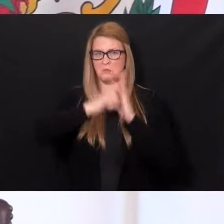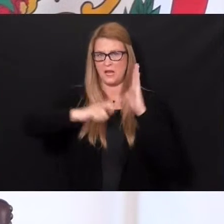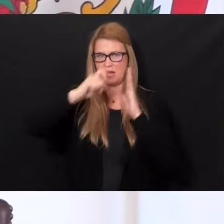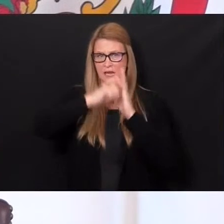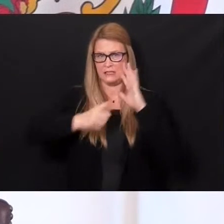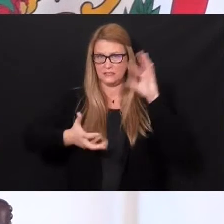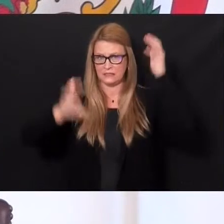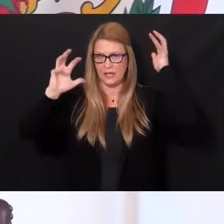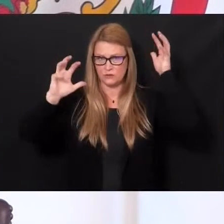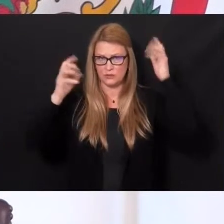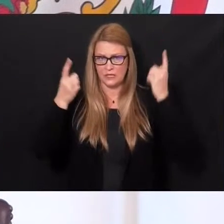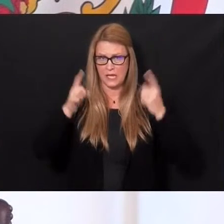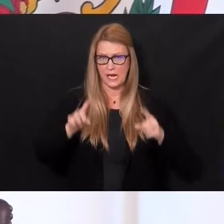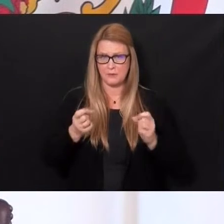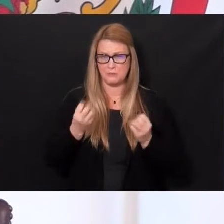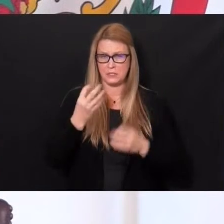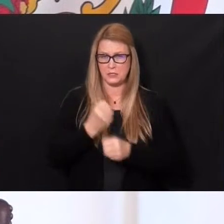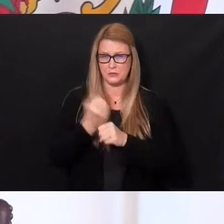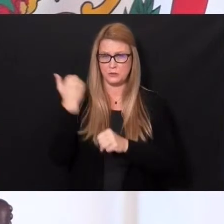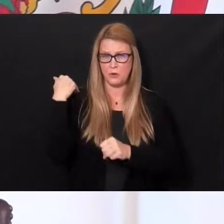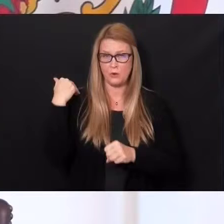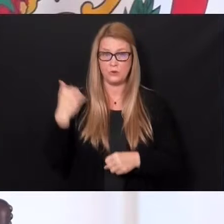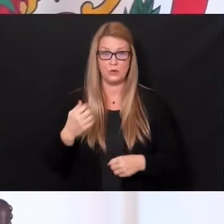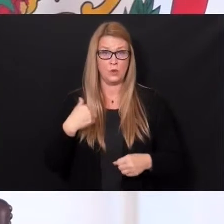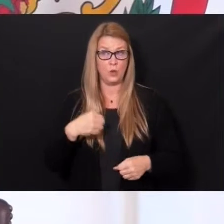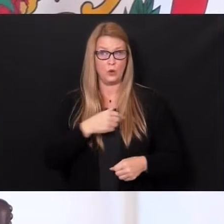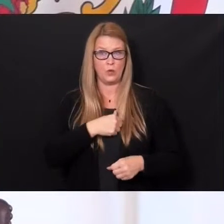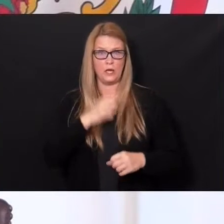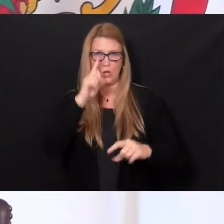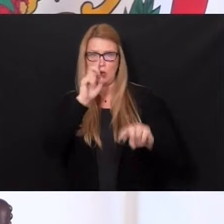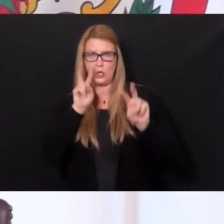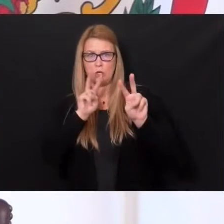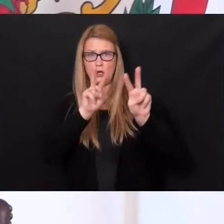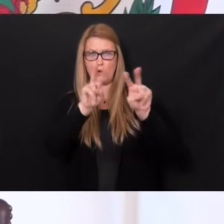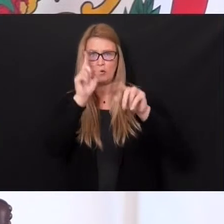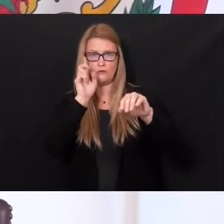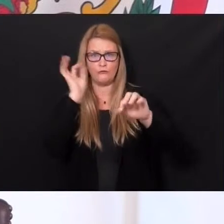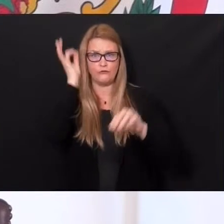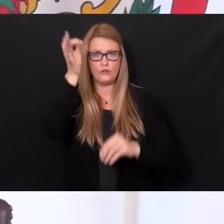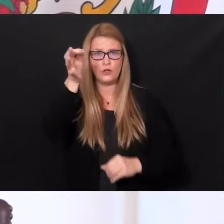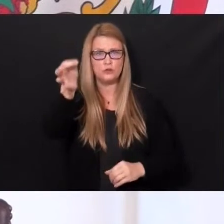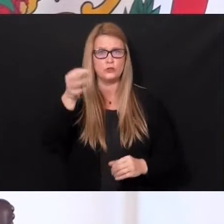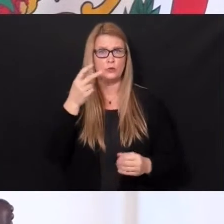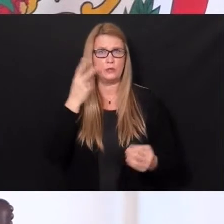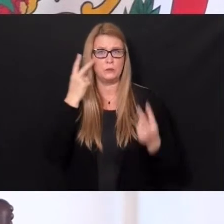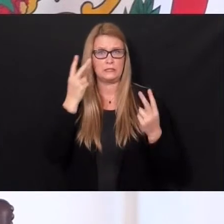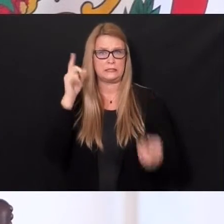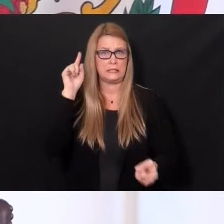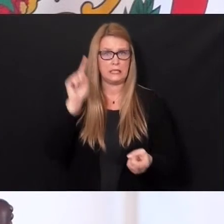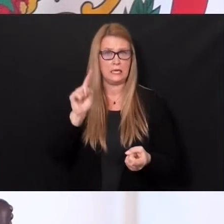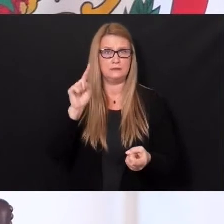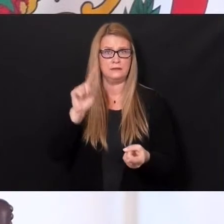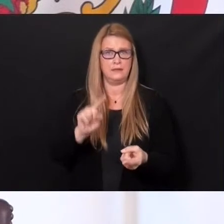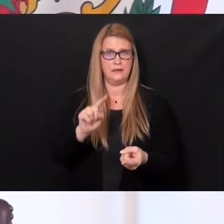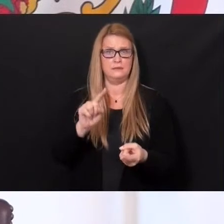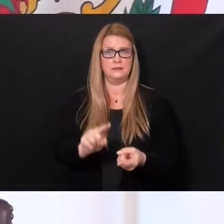And we are cautiously optimistic that it's surely a whole lot less than it was.